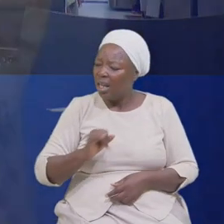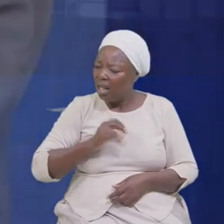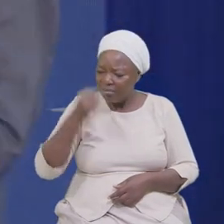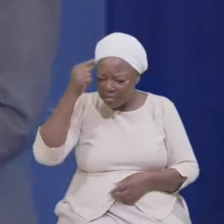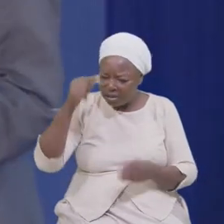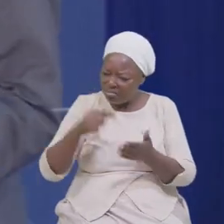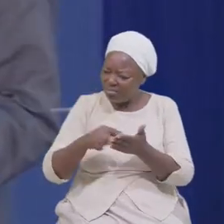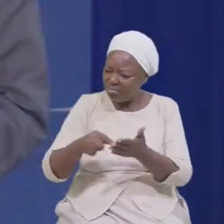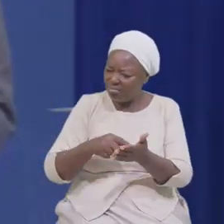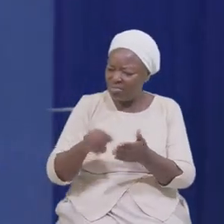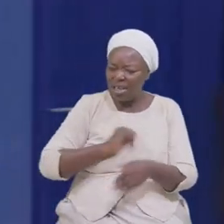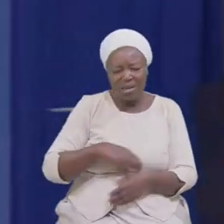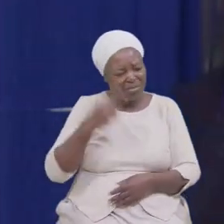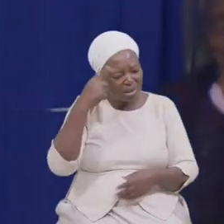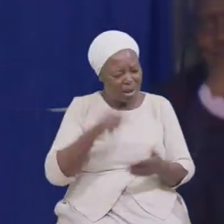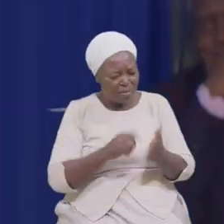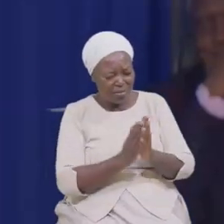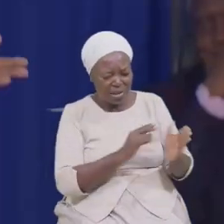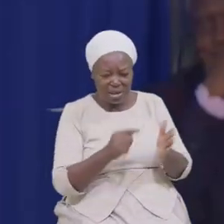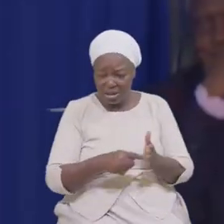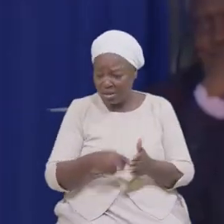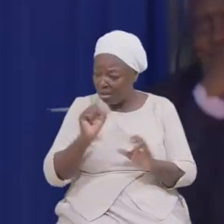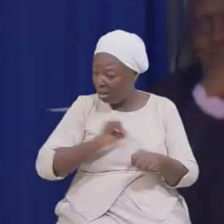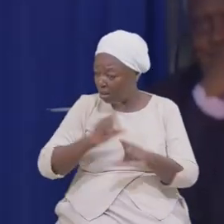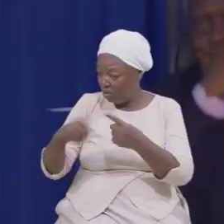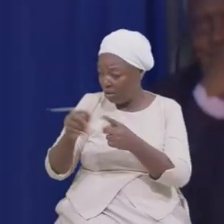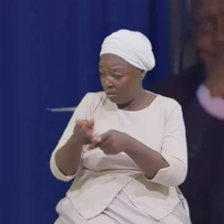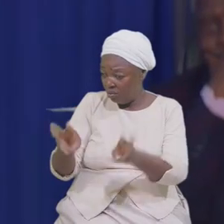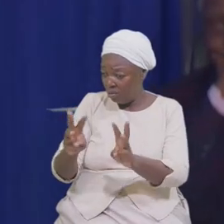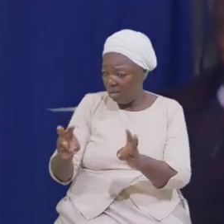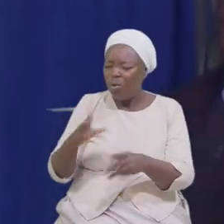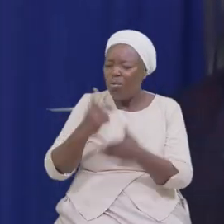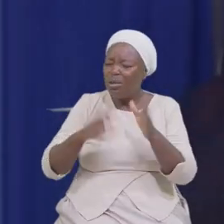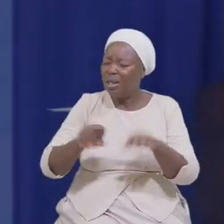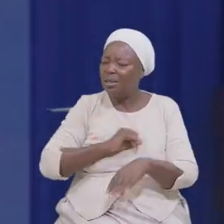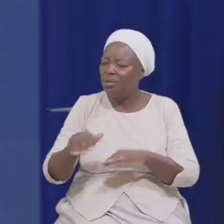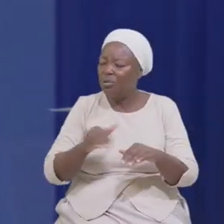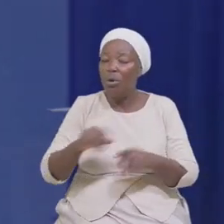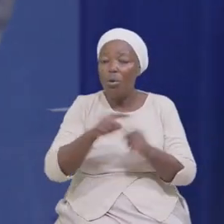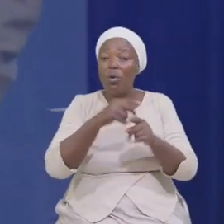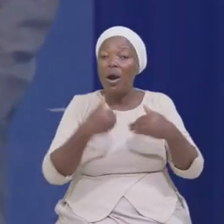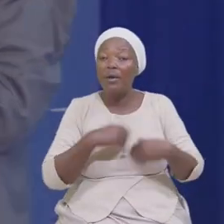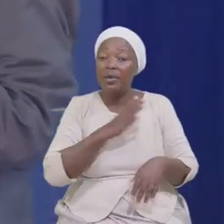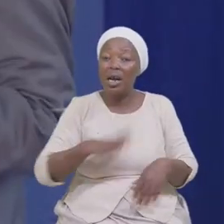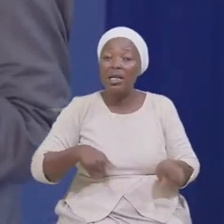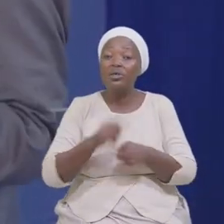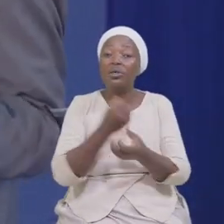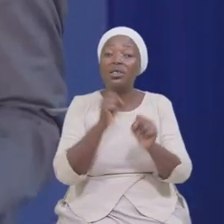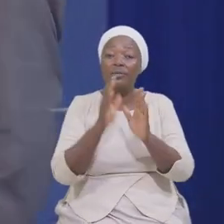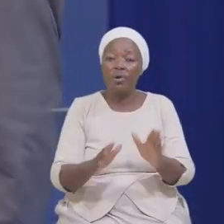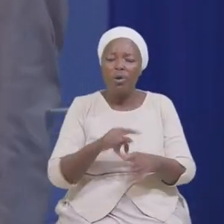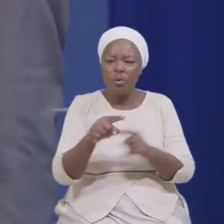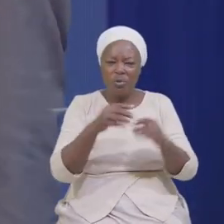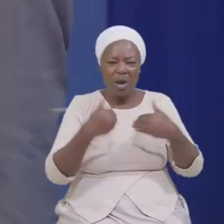this, I'm expecting this. Should I go that direction? What should I do? When you have Christ as your Savior, you have Christ